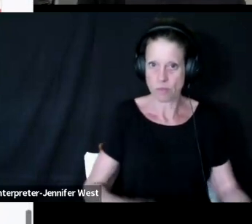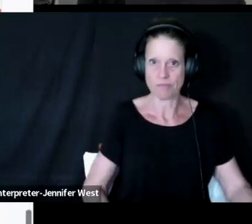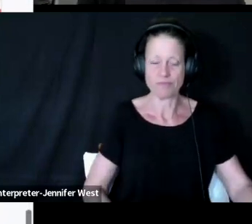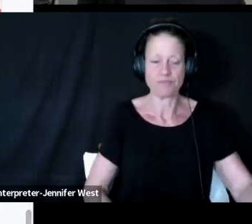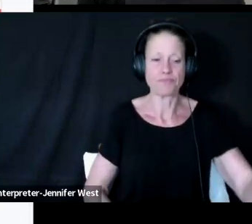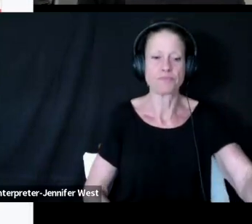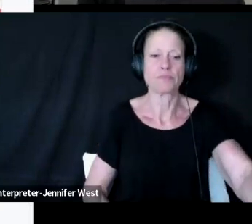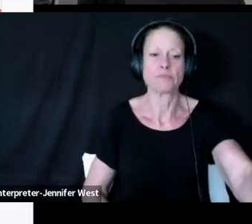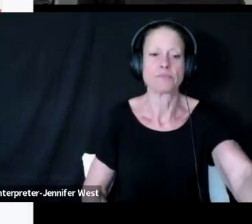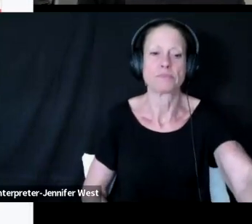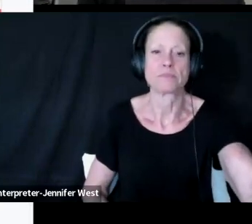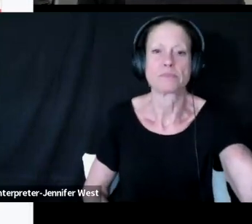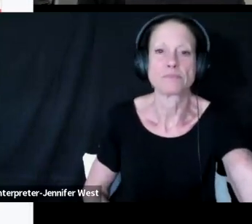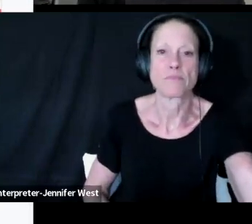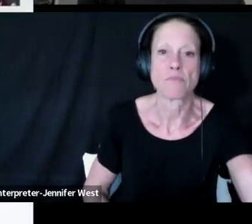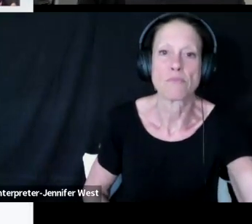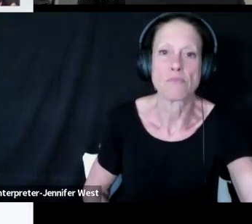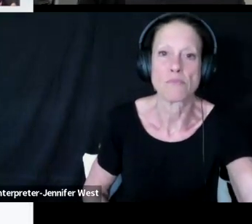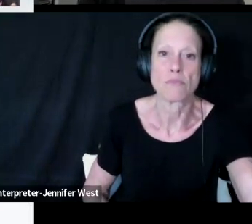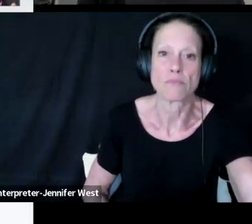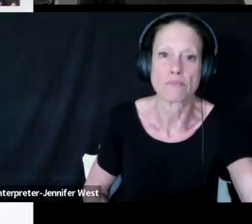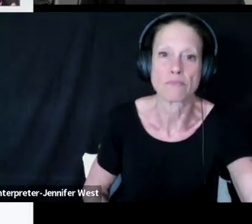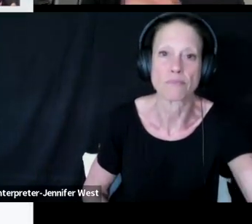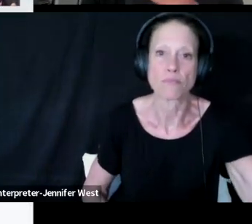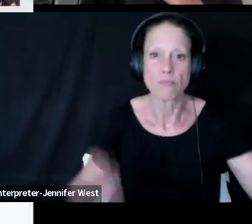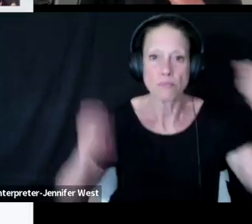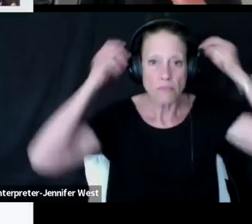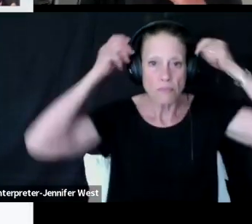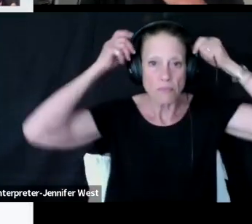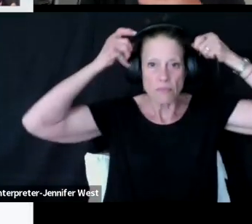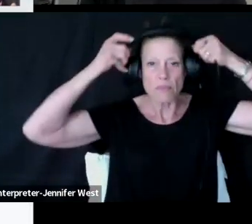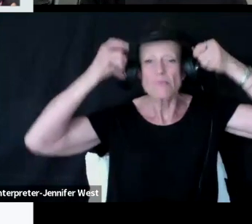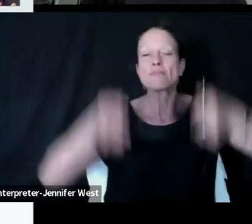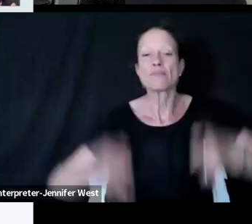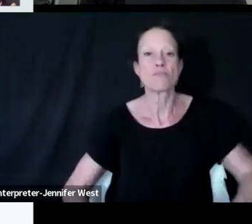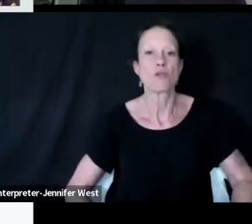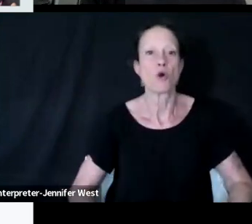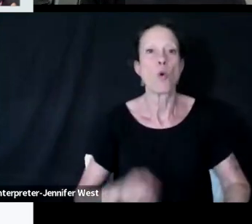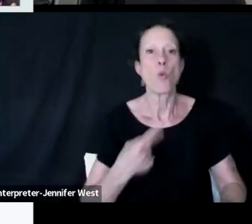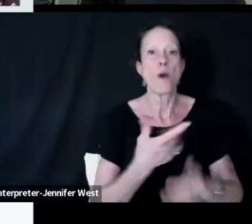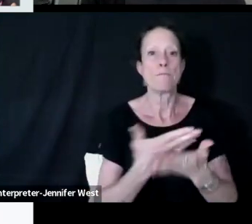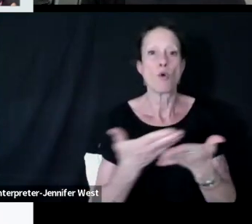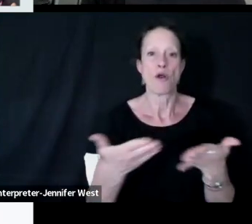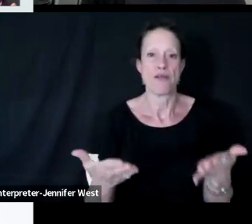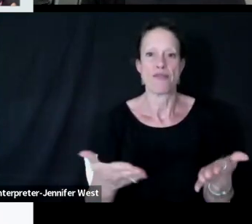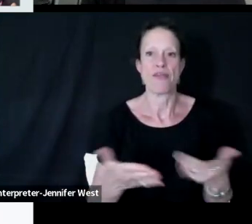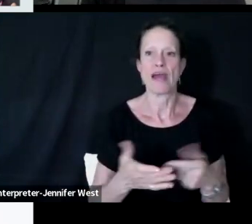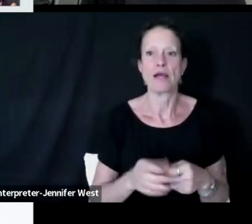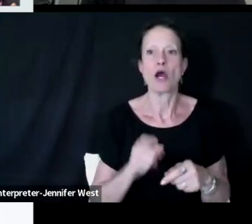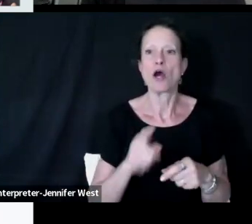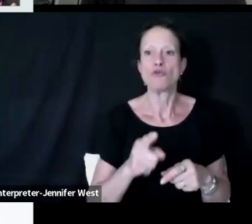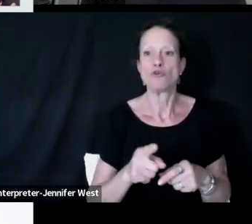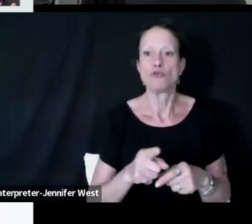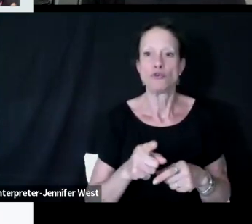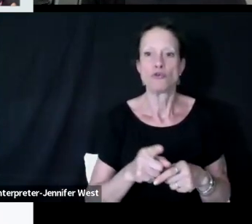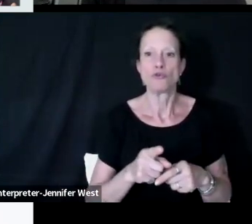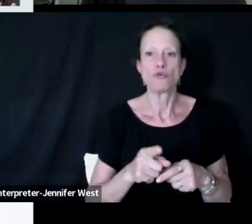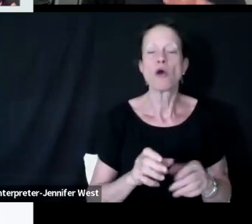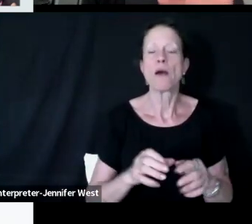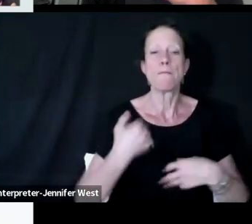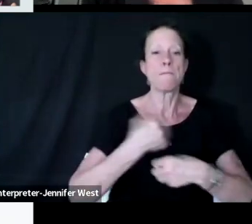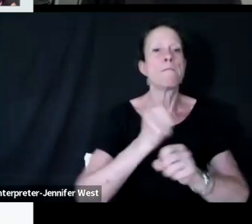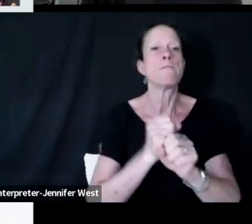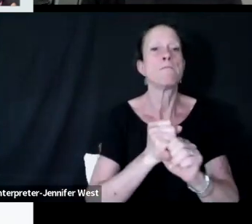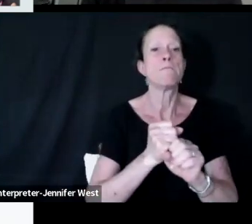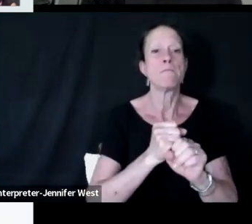Now, the other thing you can do is, again, you can print the plan. You can create print profiles. So